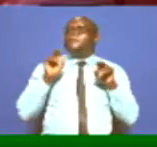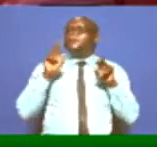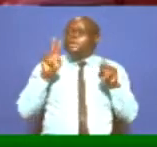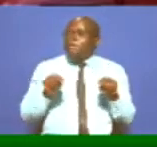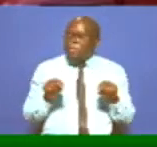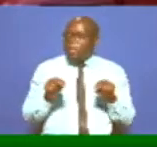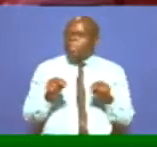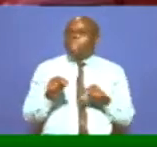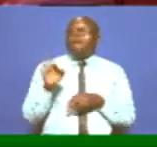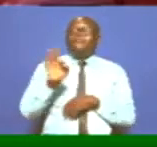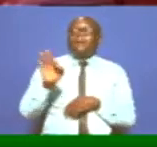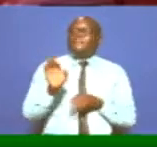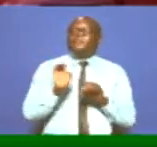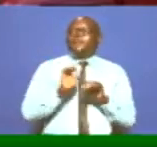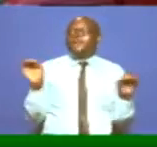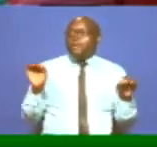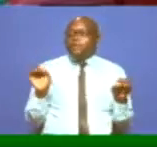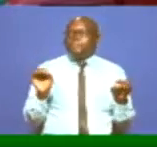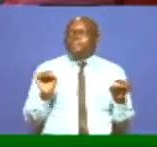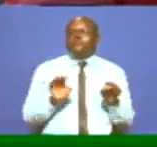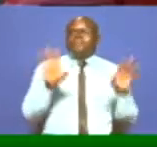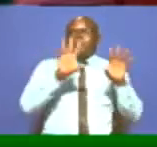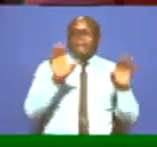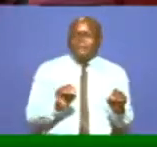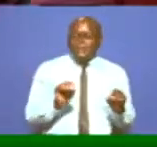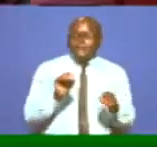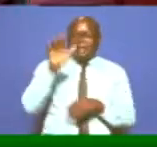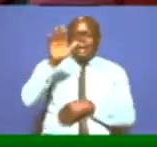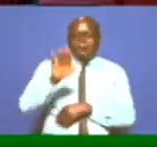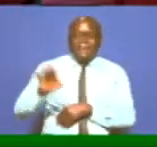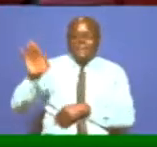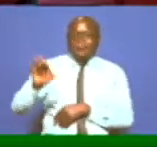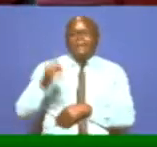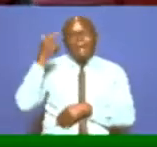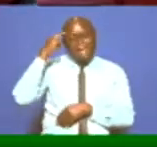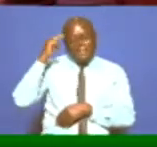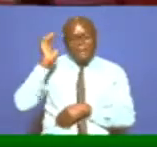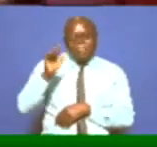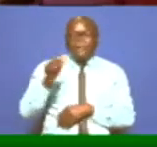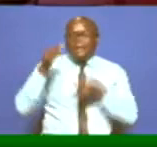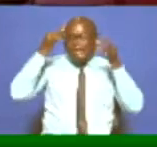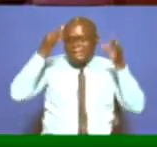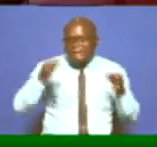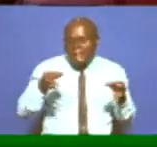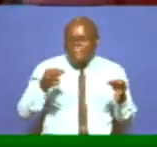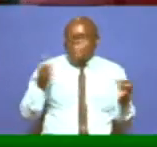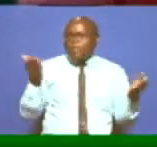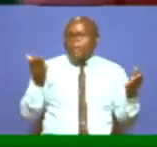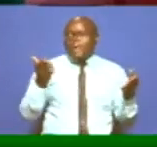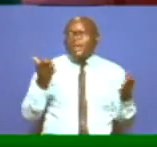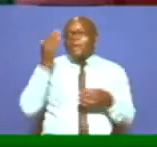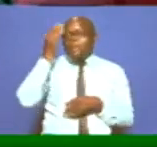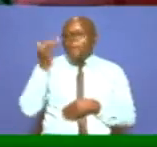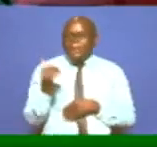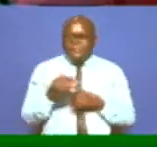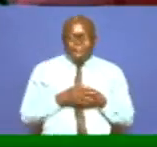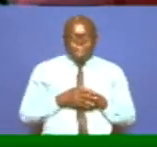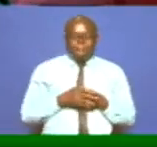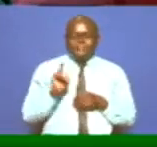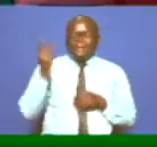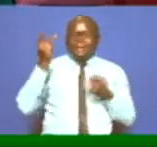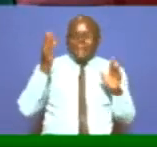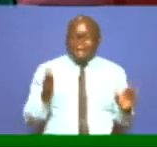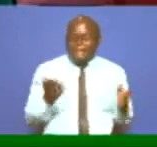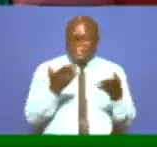of fertilizers, no budget in this House. And I think members will choose where they will be, because Kenyans are